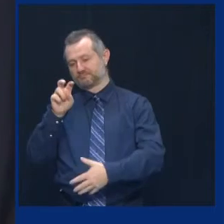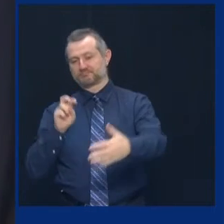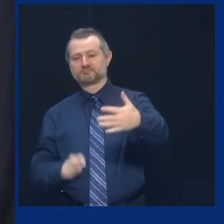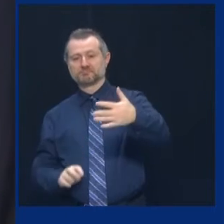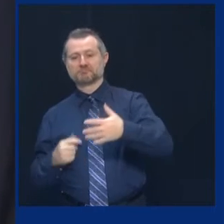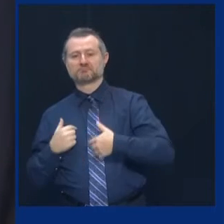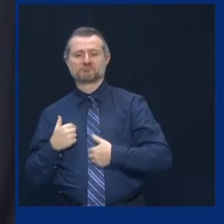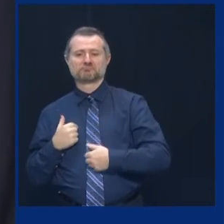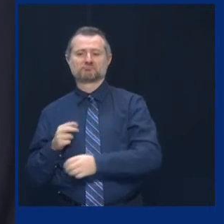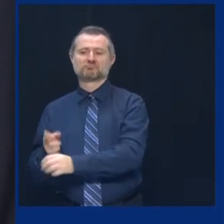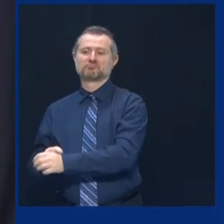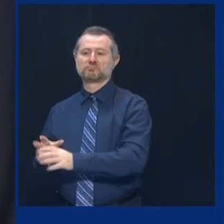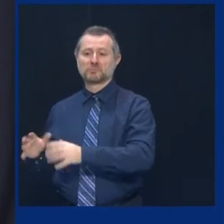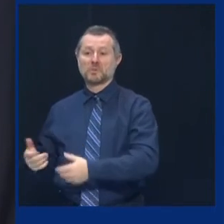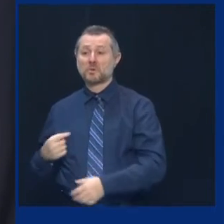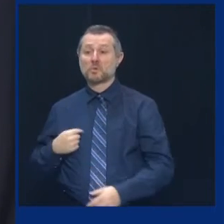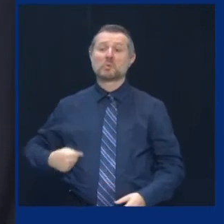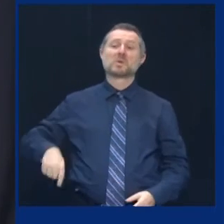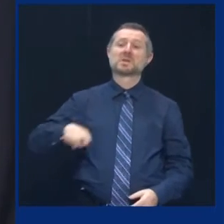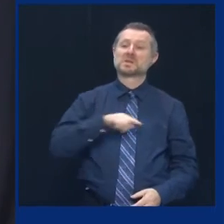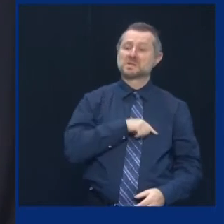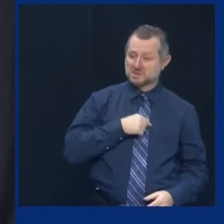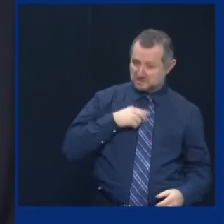We were thinking about